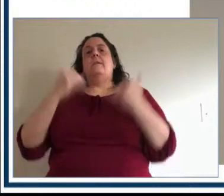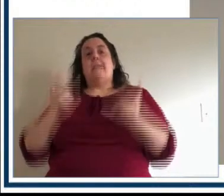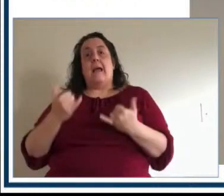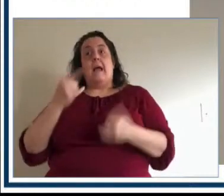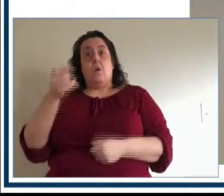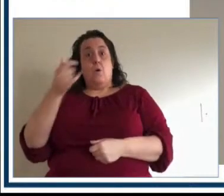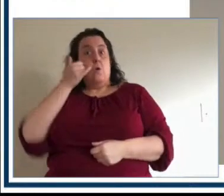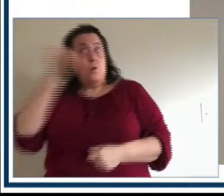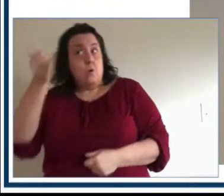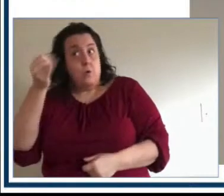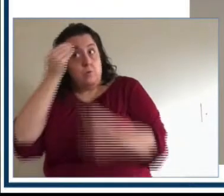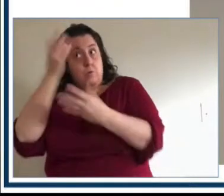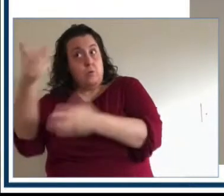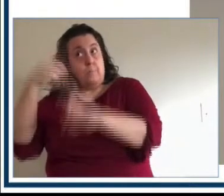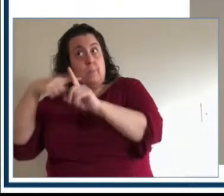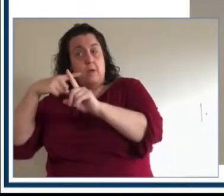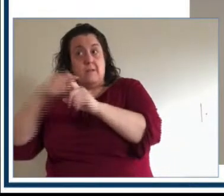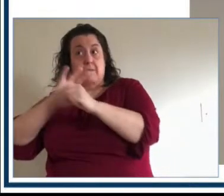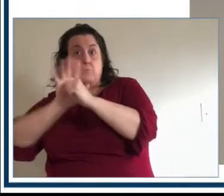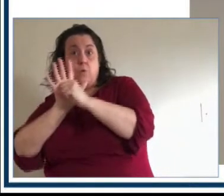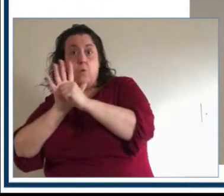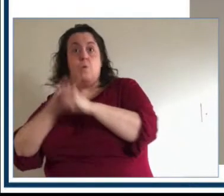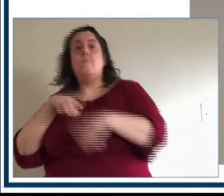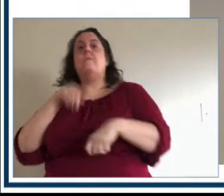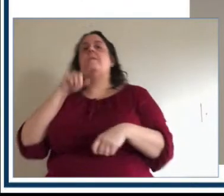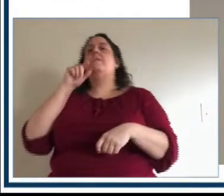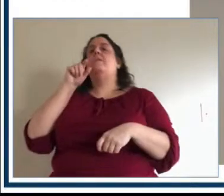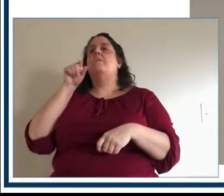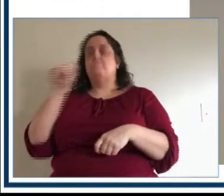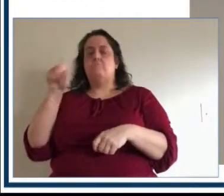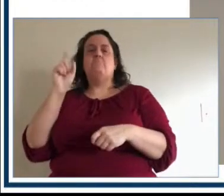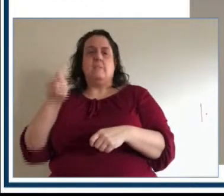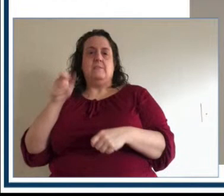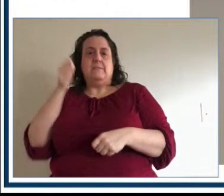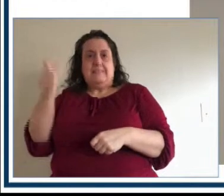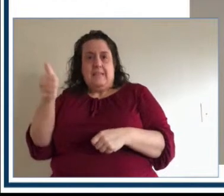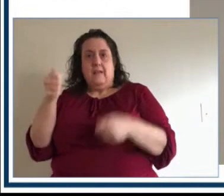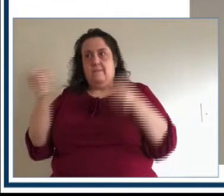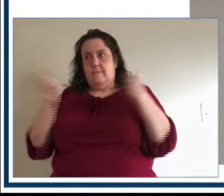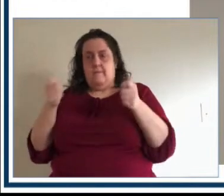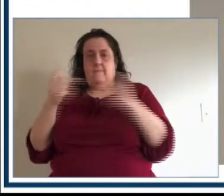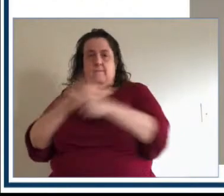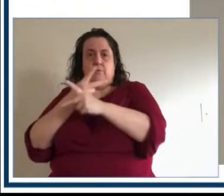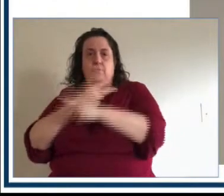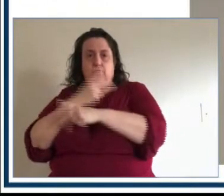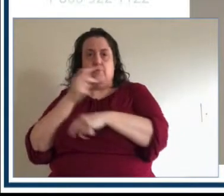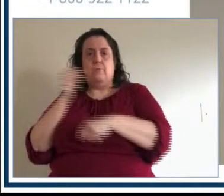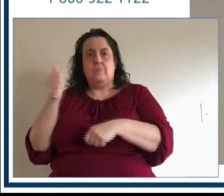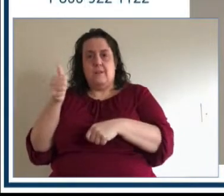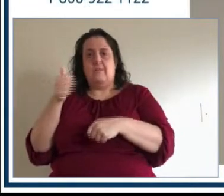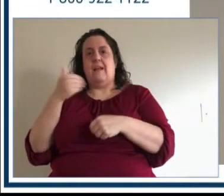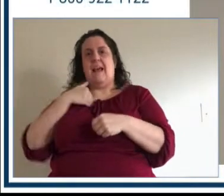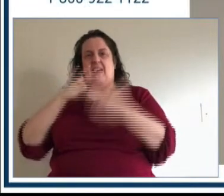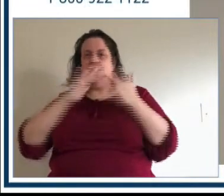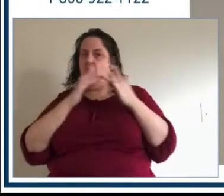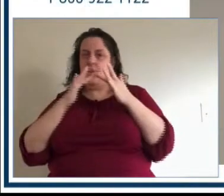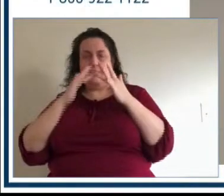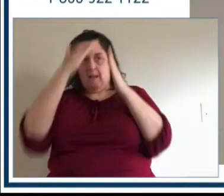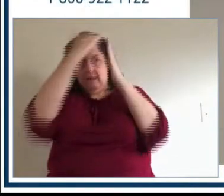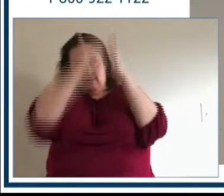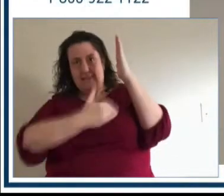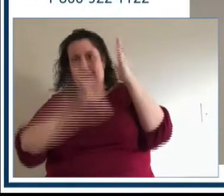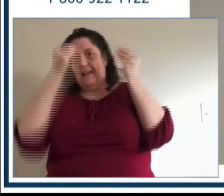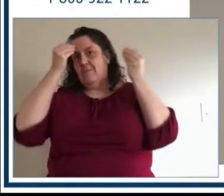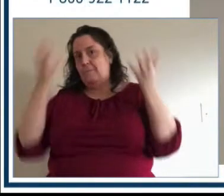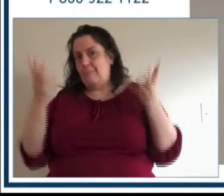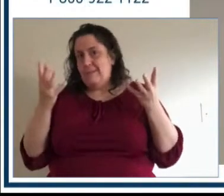to, self-management advice, and there's a lot. We have rapidly developed a lot of online materials that